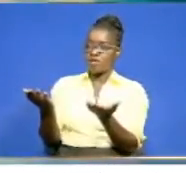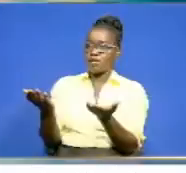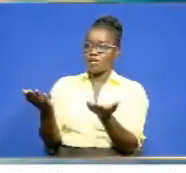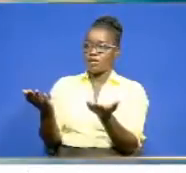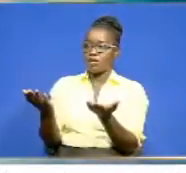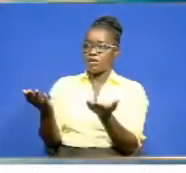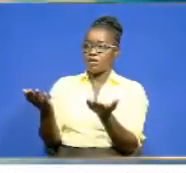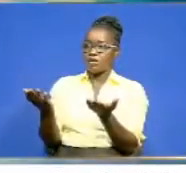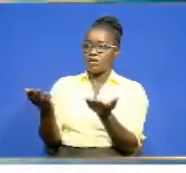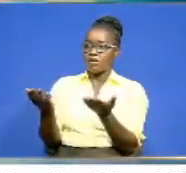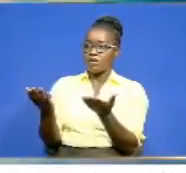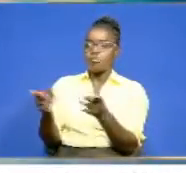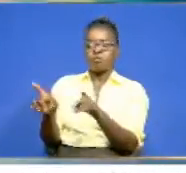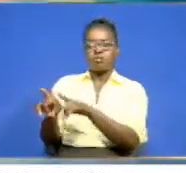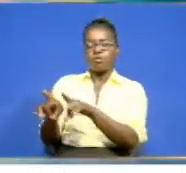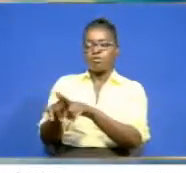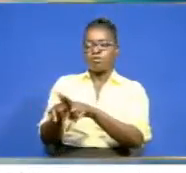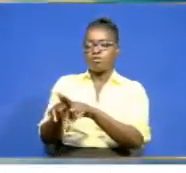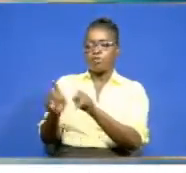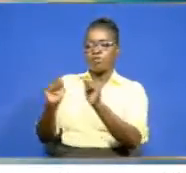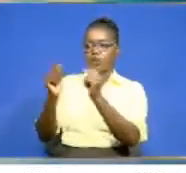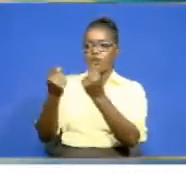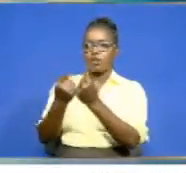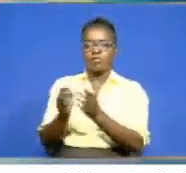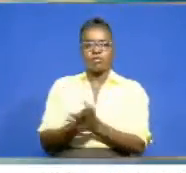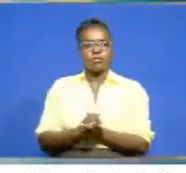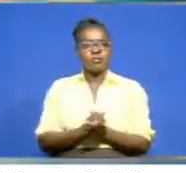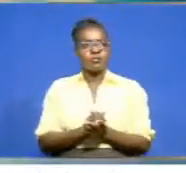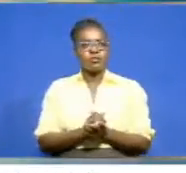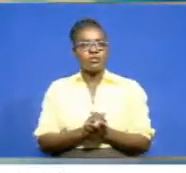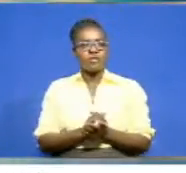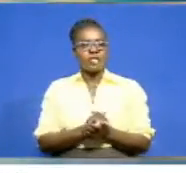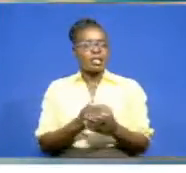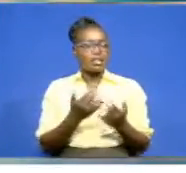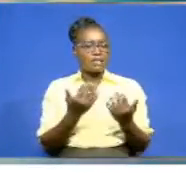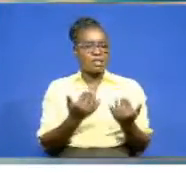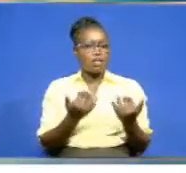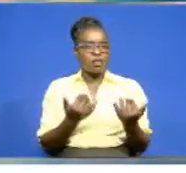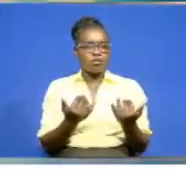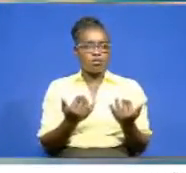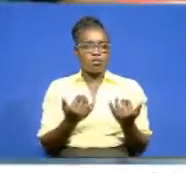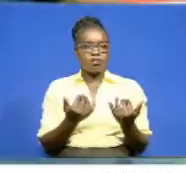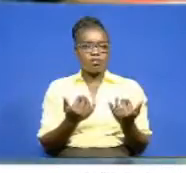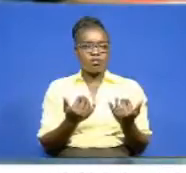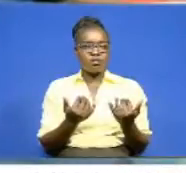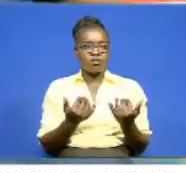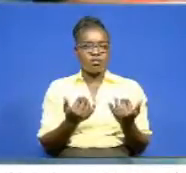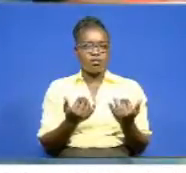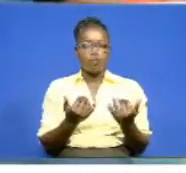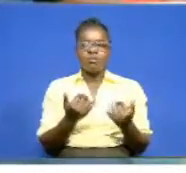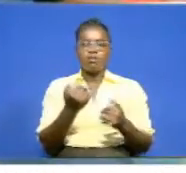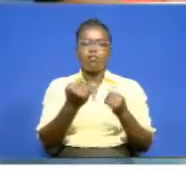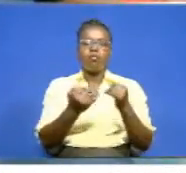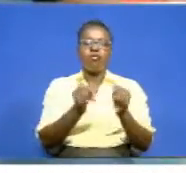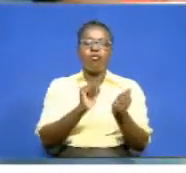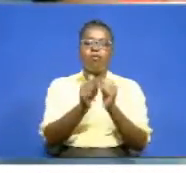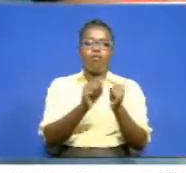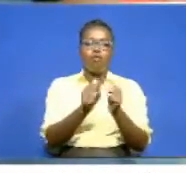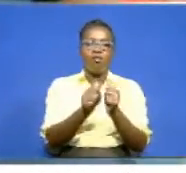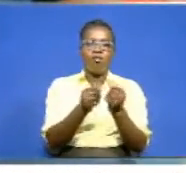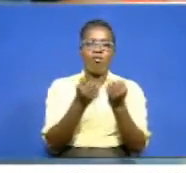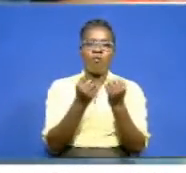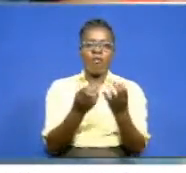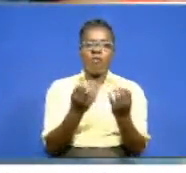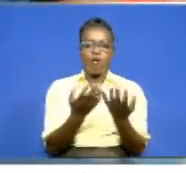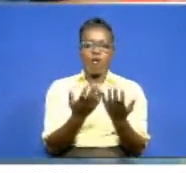can be compatible to the team. Okay. Yes. And now, since you've spoken about the just ending competition a lot, but